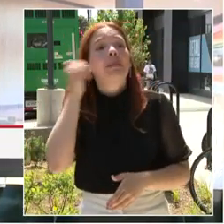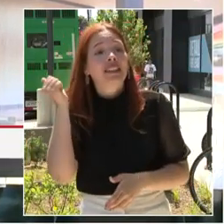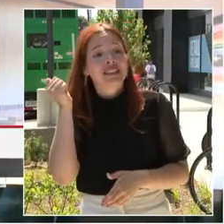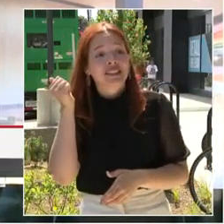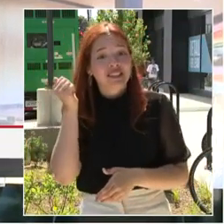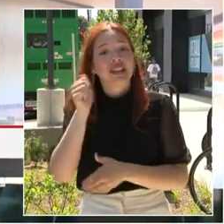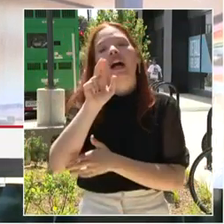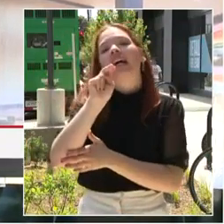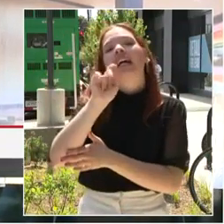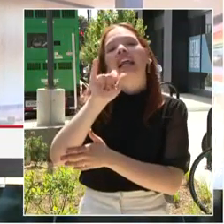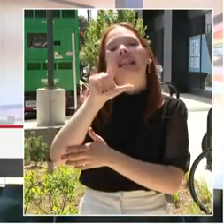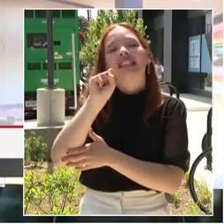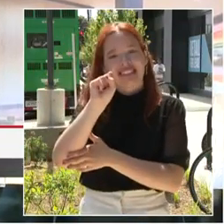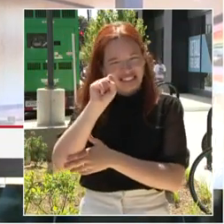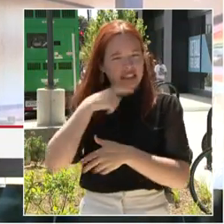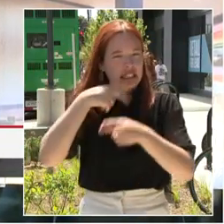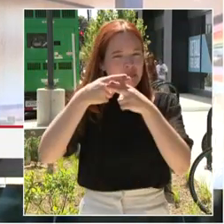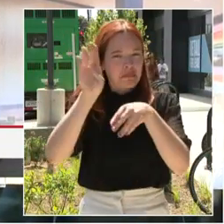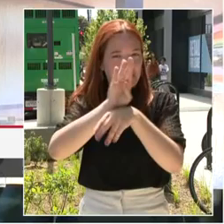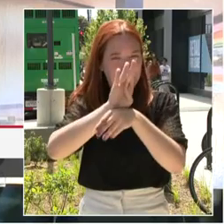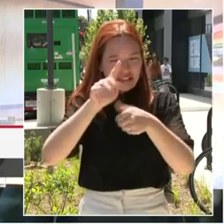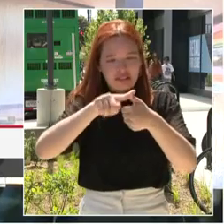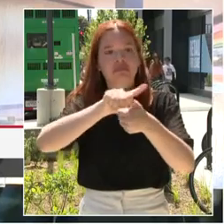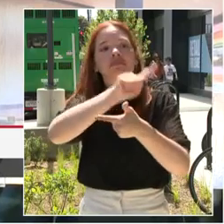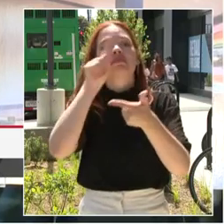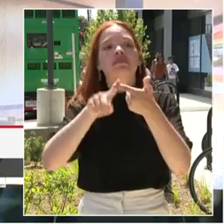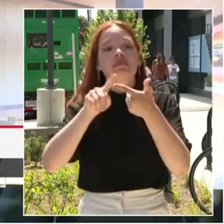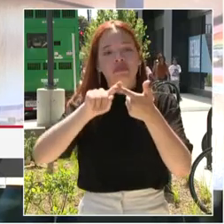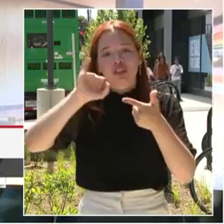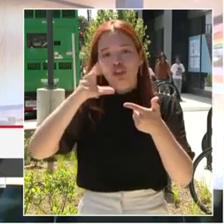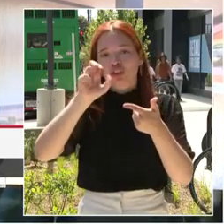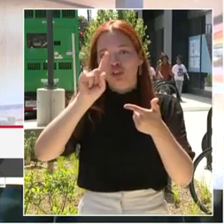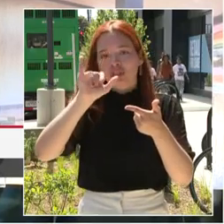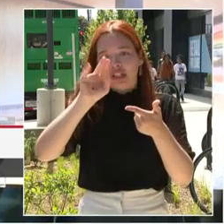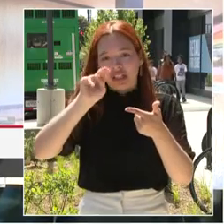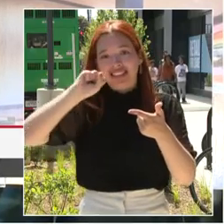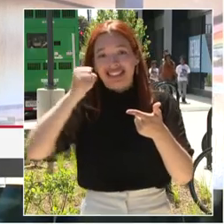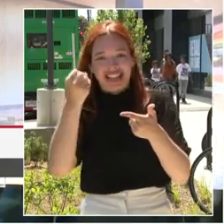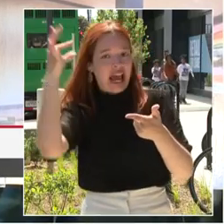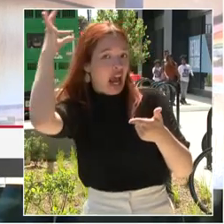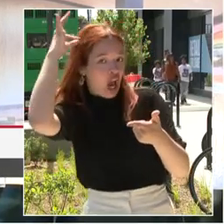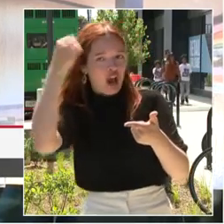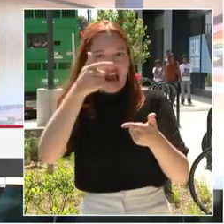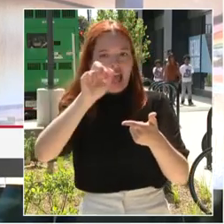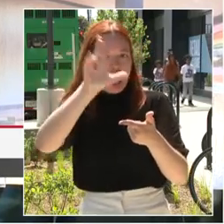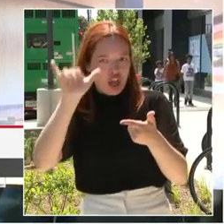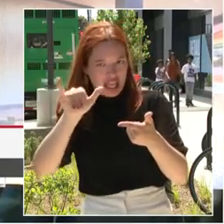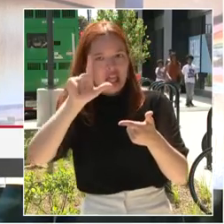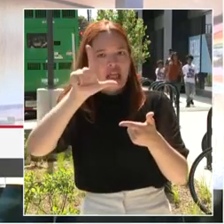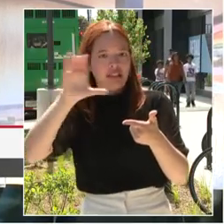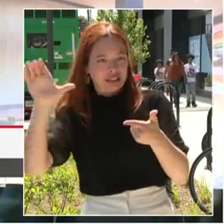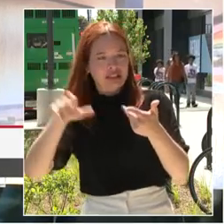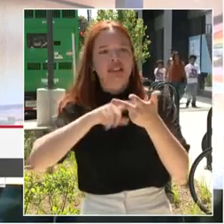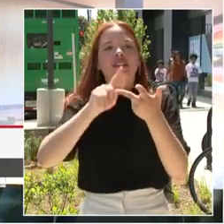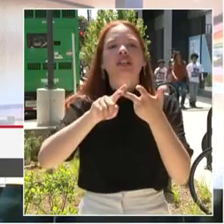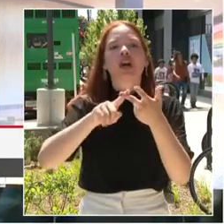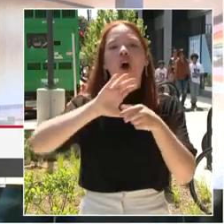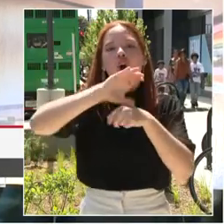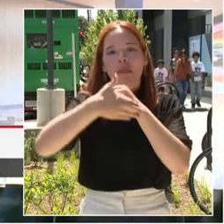Market, Nashra LLC, eMarket, Global Government and Industry Partners, and